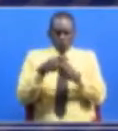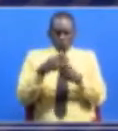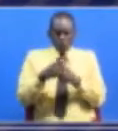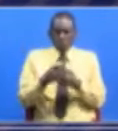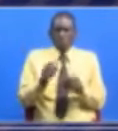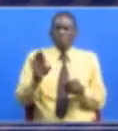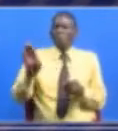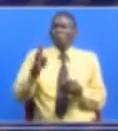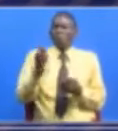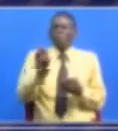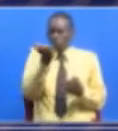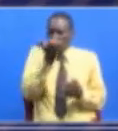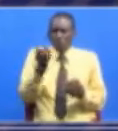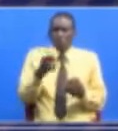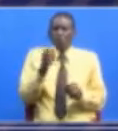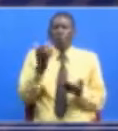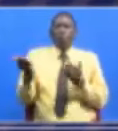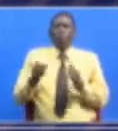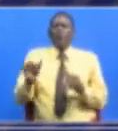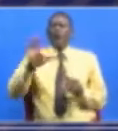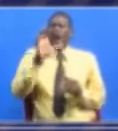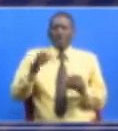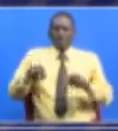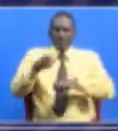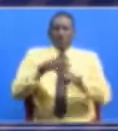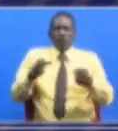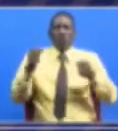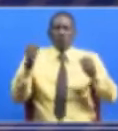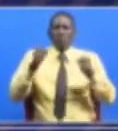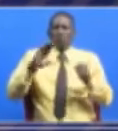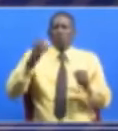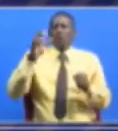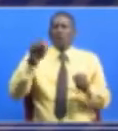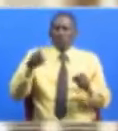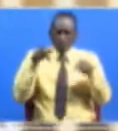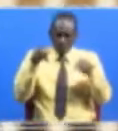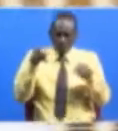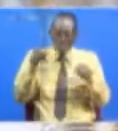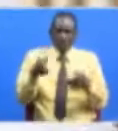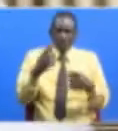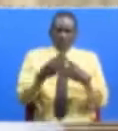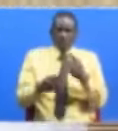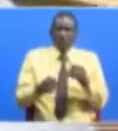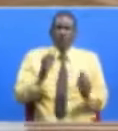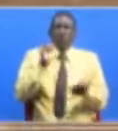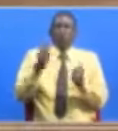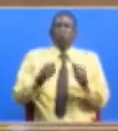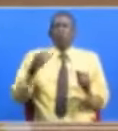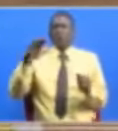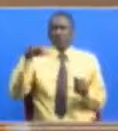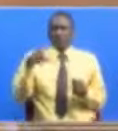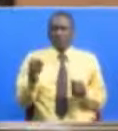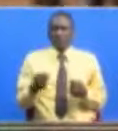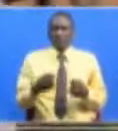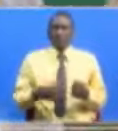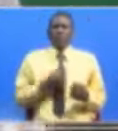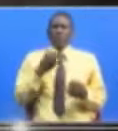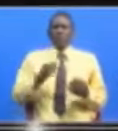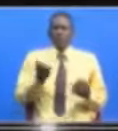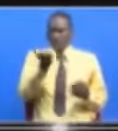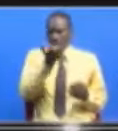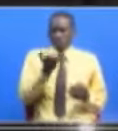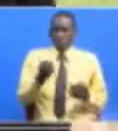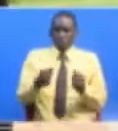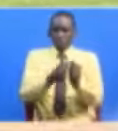been earmarked to host the African Nations Championships CHAN later this year. Sports Cabinet Secretary Ababu Namwamba, who toured the facility